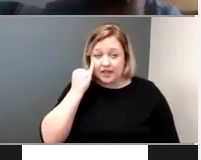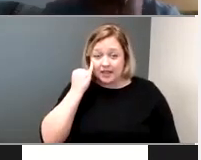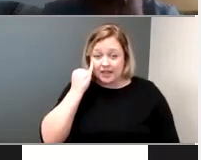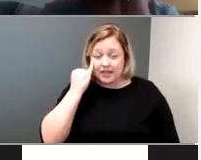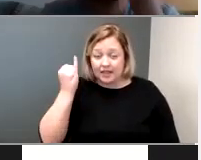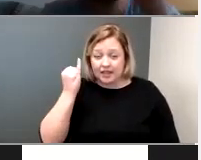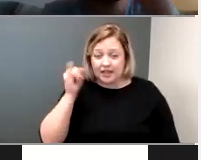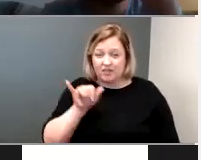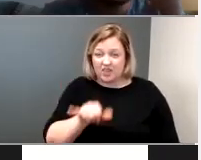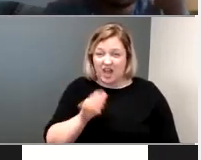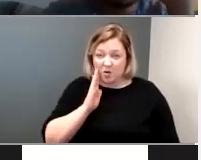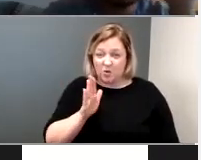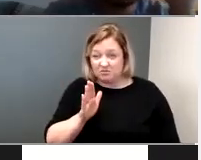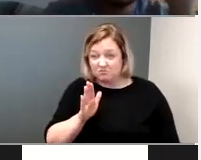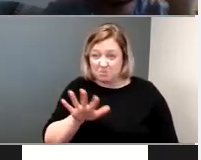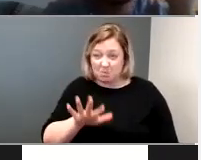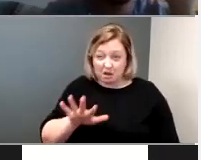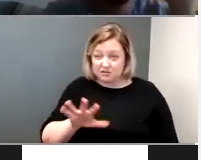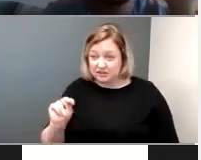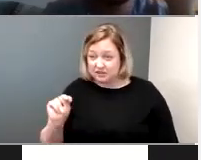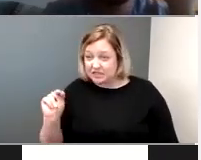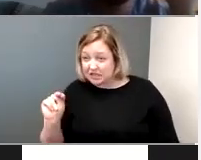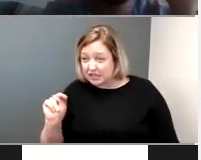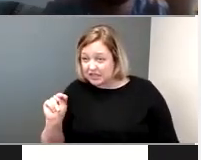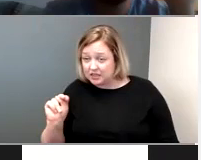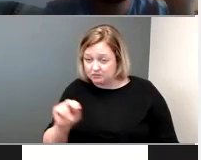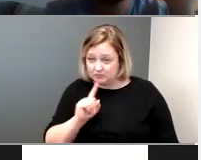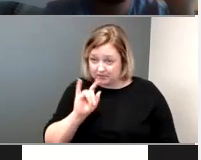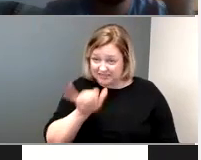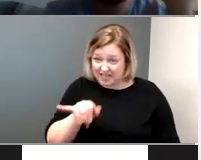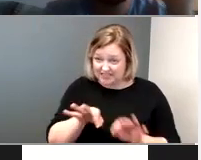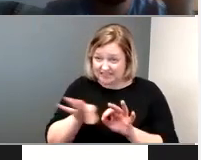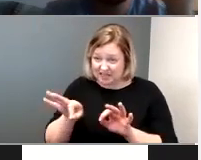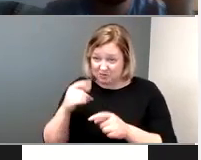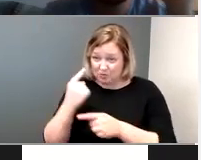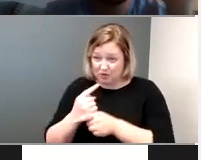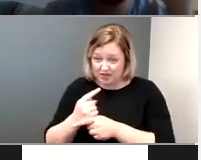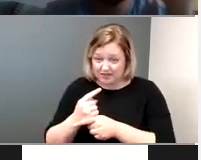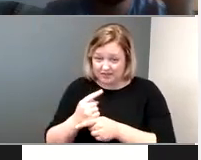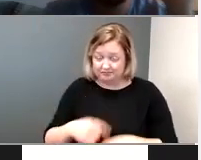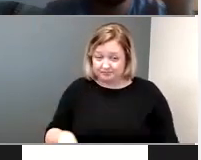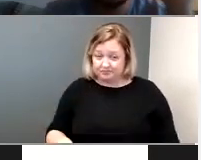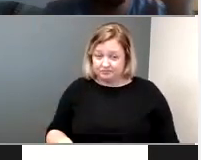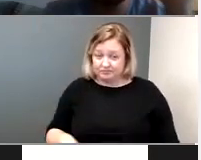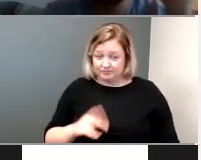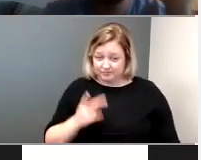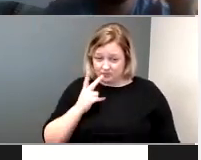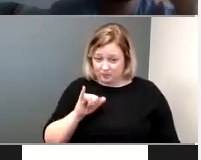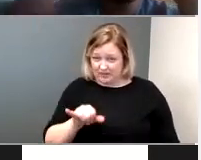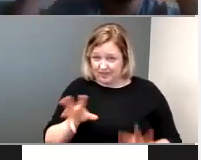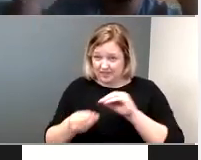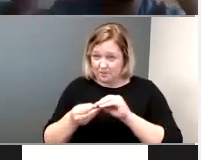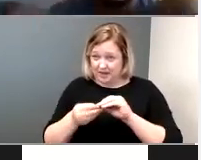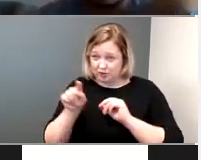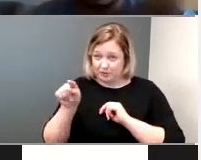would approximate to n? Is this correct? Is this statement correct? That n times summation of 1 over 2i, I goes from 1 to n,